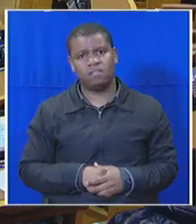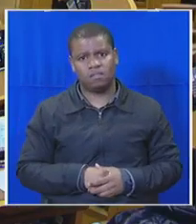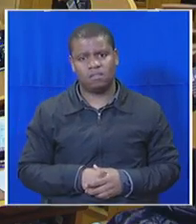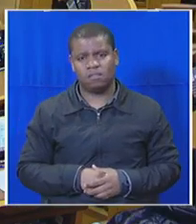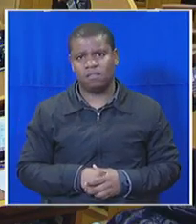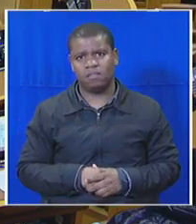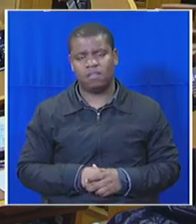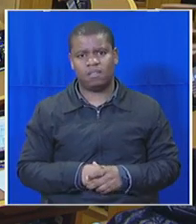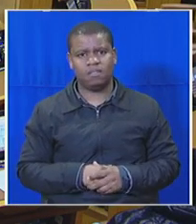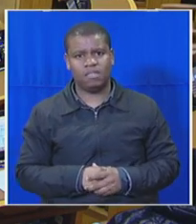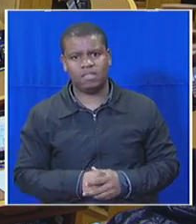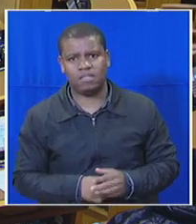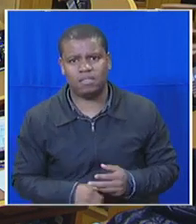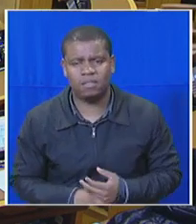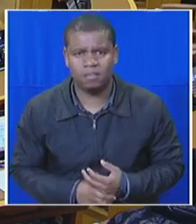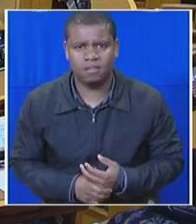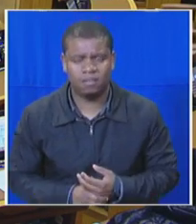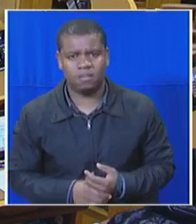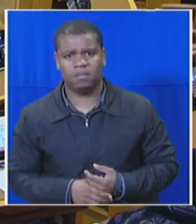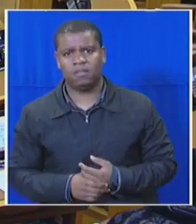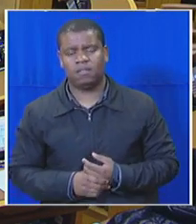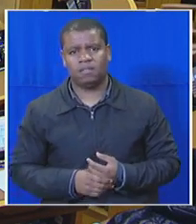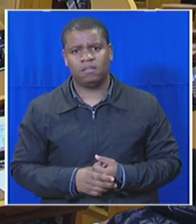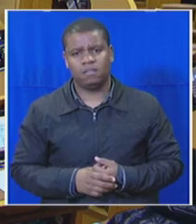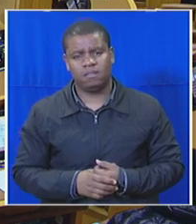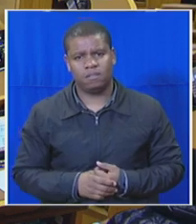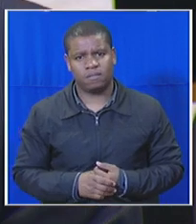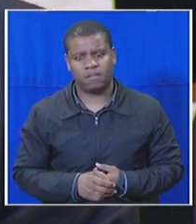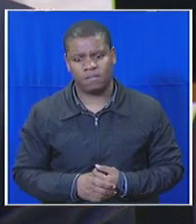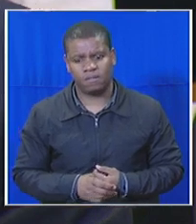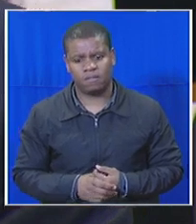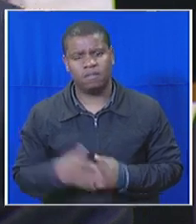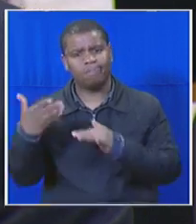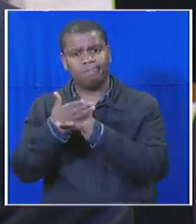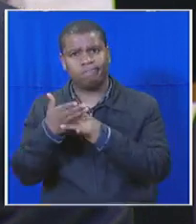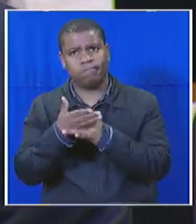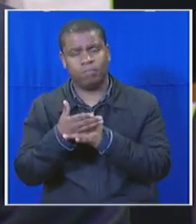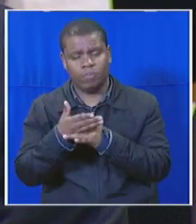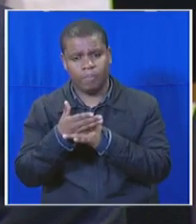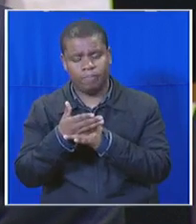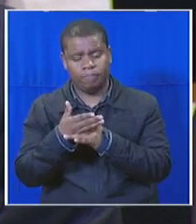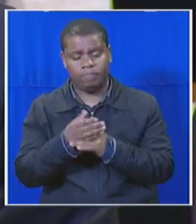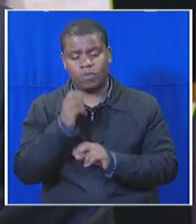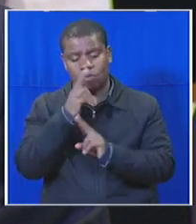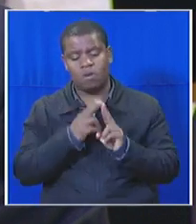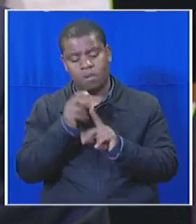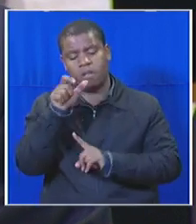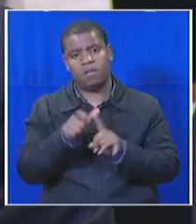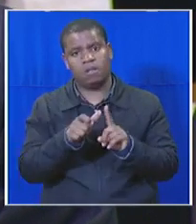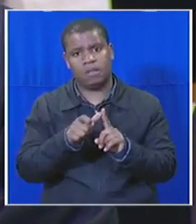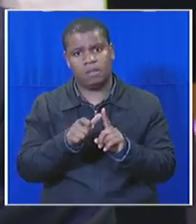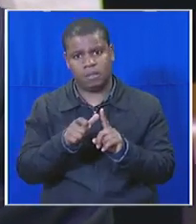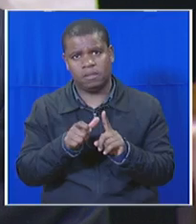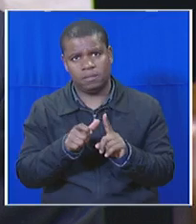I'll tell you if you just listen. Deputy Speaker, the Honourable Minister of Home Affairs has dealt with the